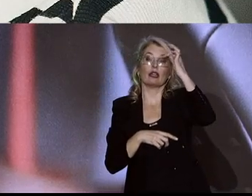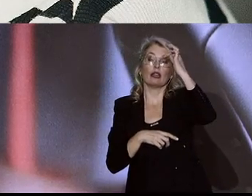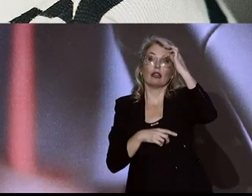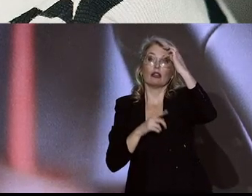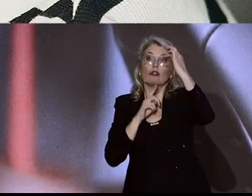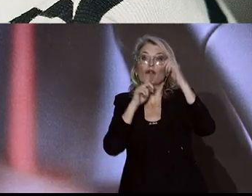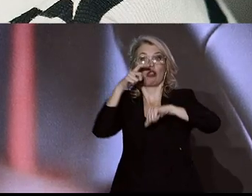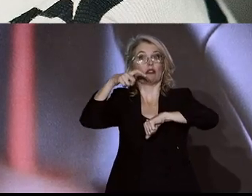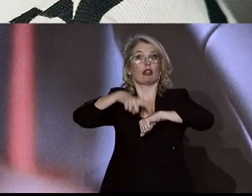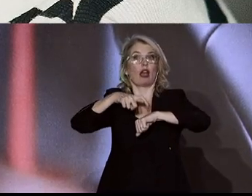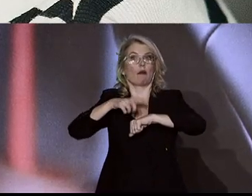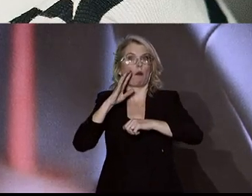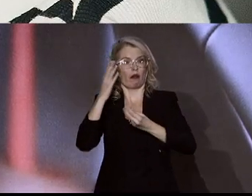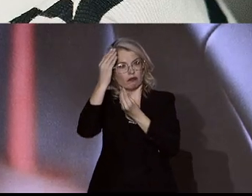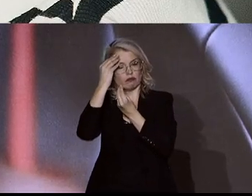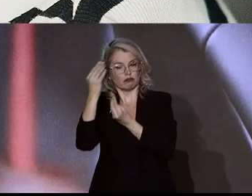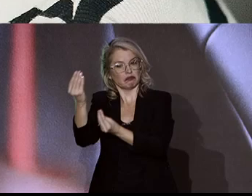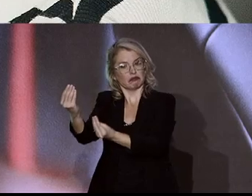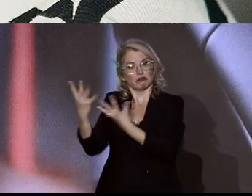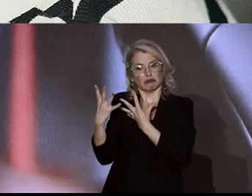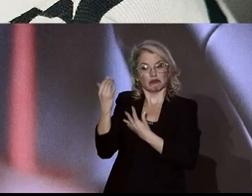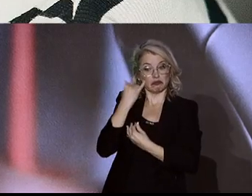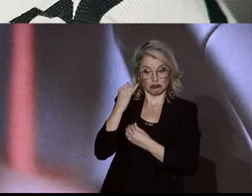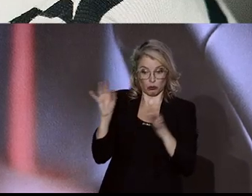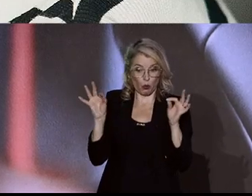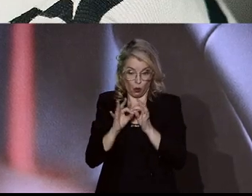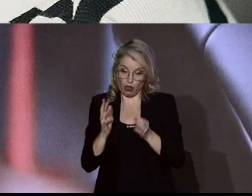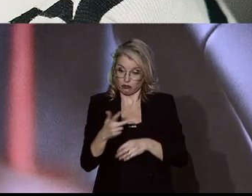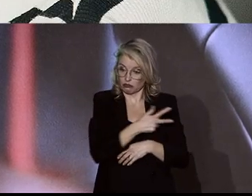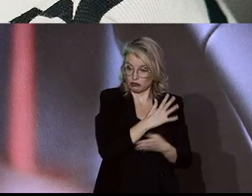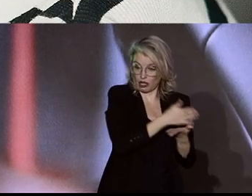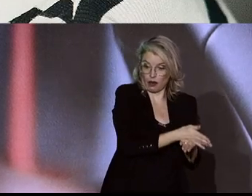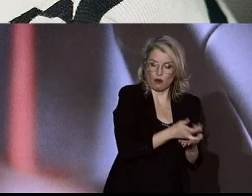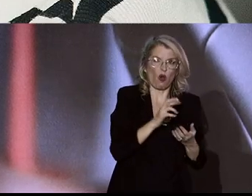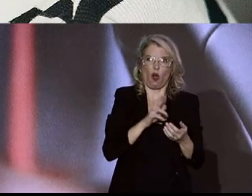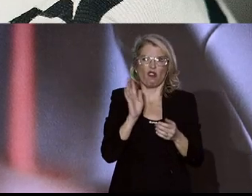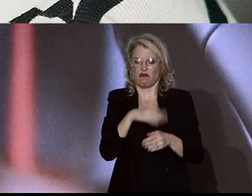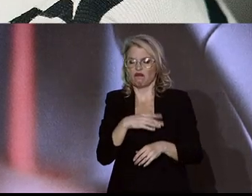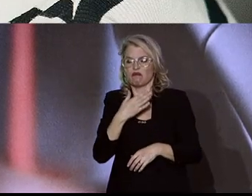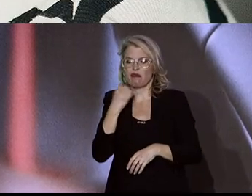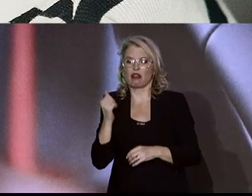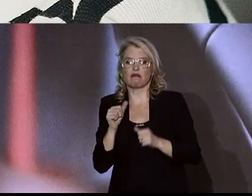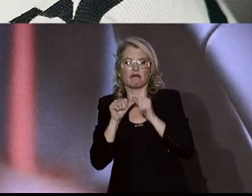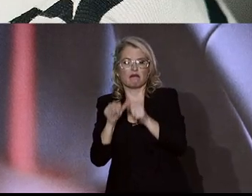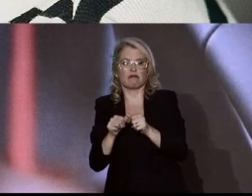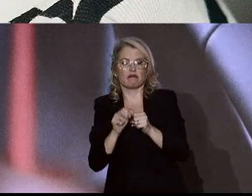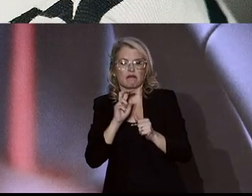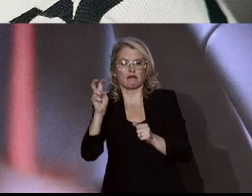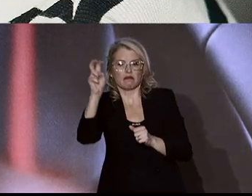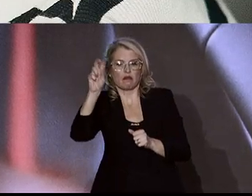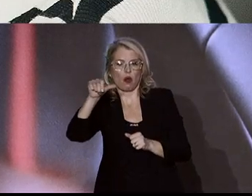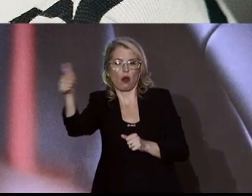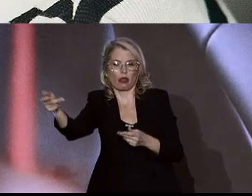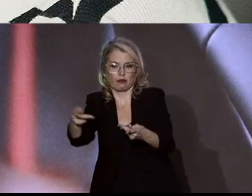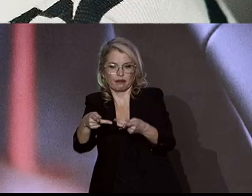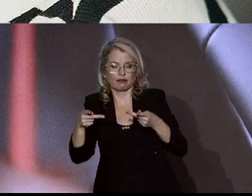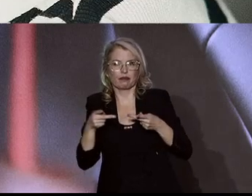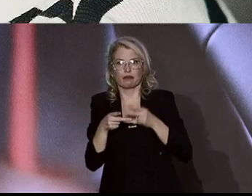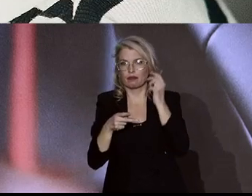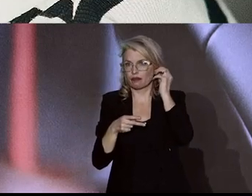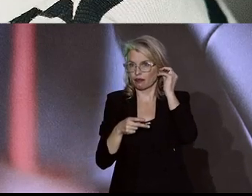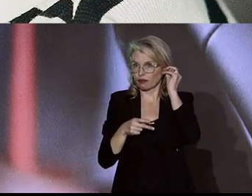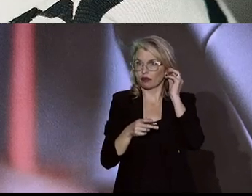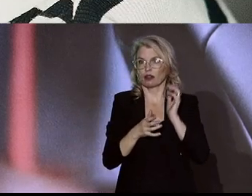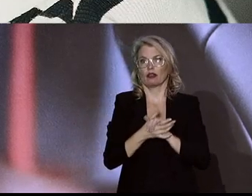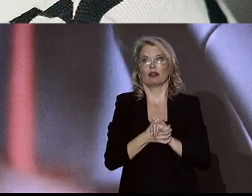In real time, it will let you know if it's worth a stop or if you're better off stopping somewhere else along